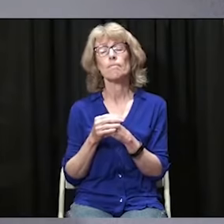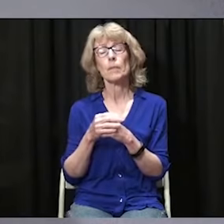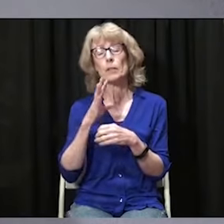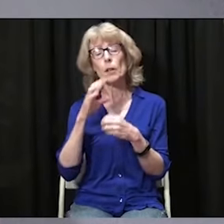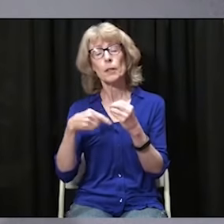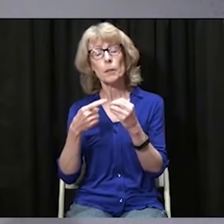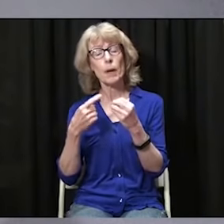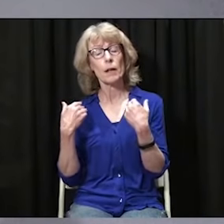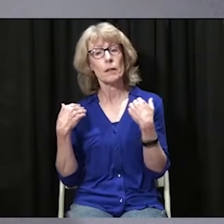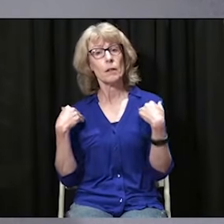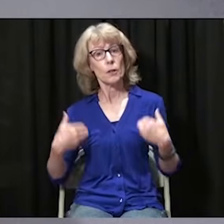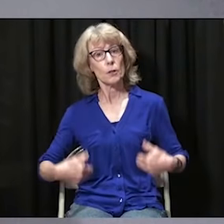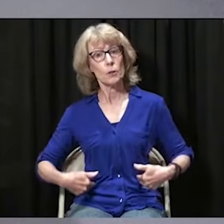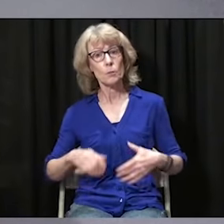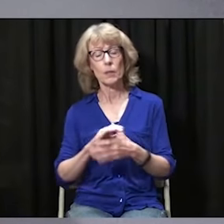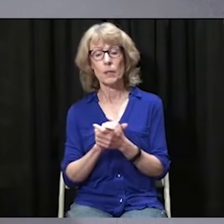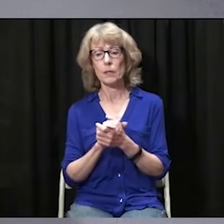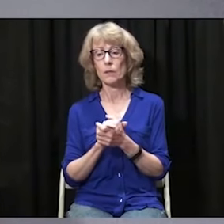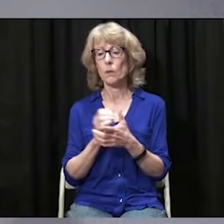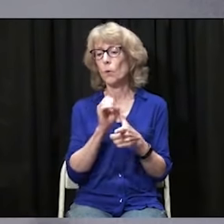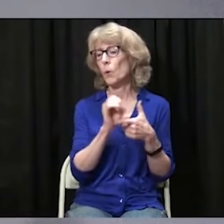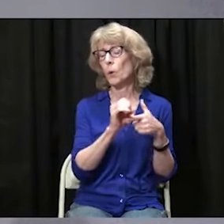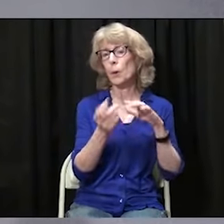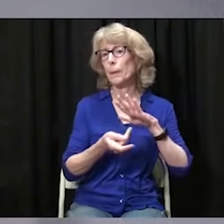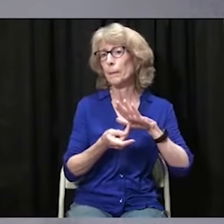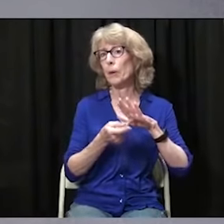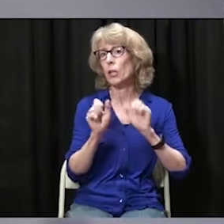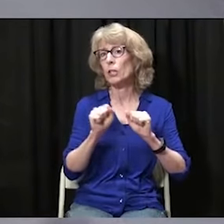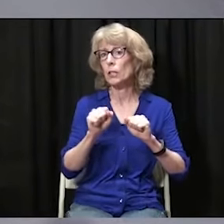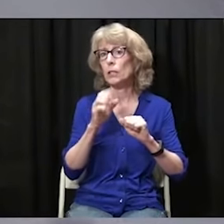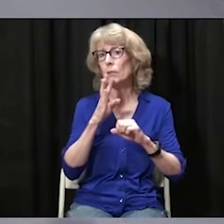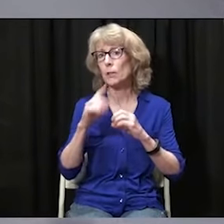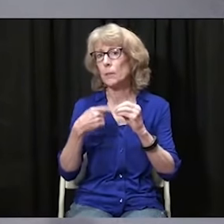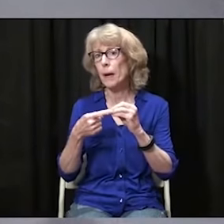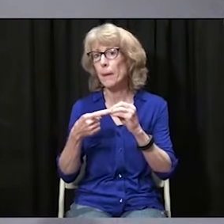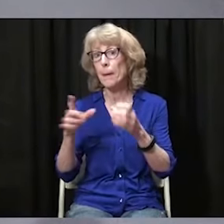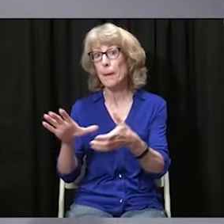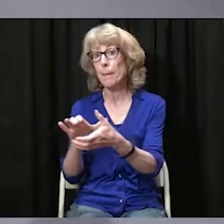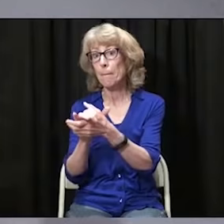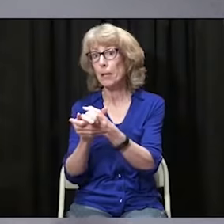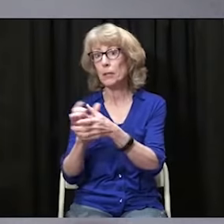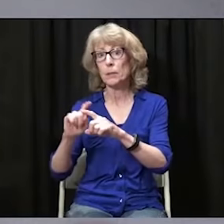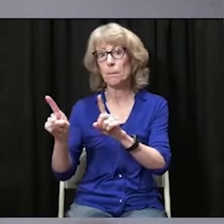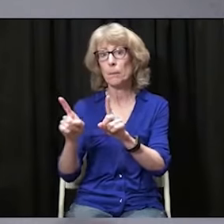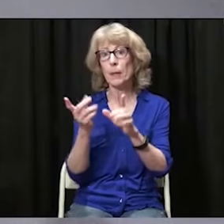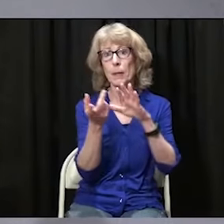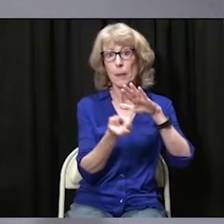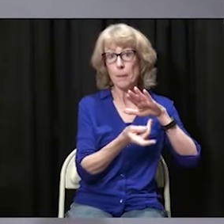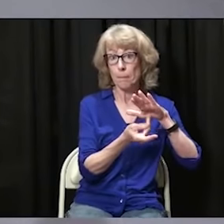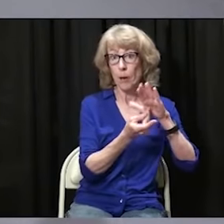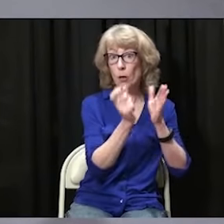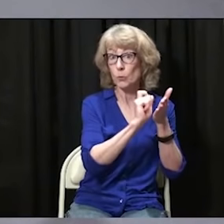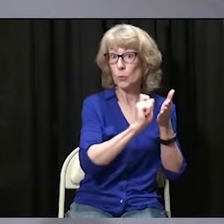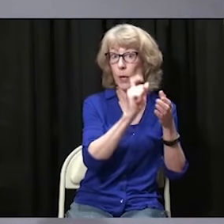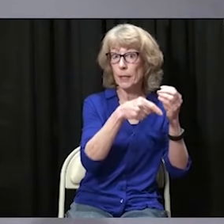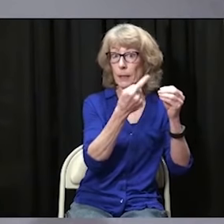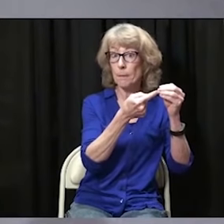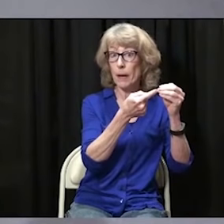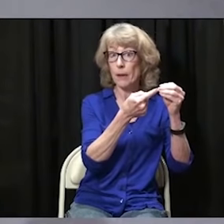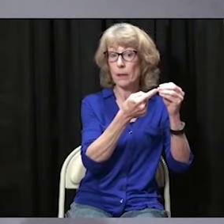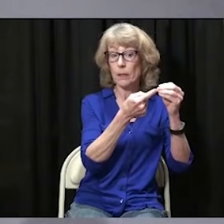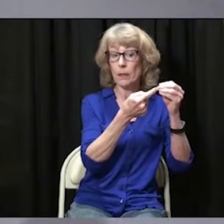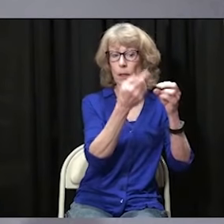Paul could have talked about marriage, but Paul goes straight from the cosmic ramifications